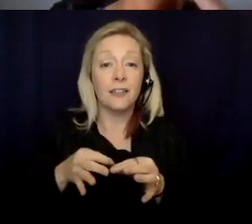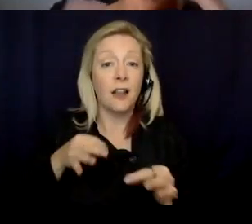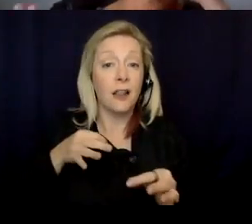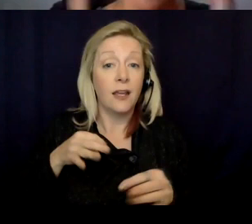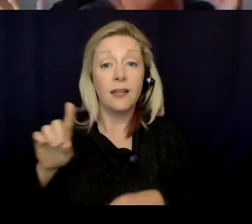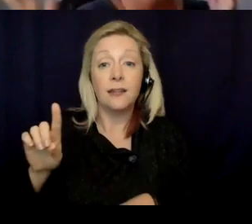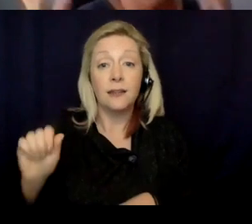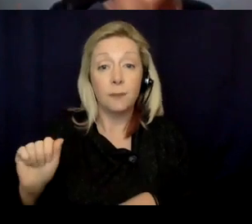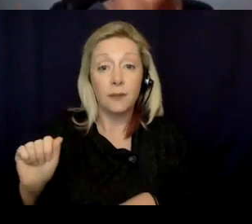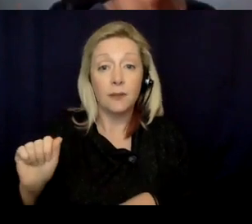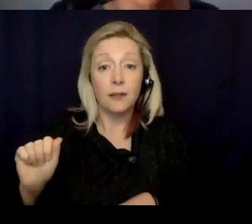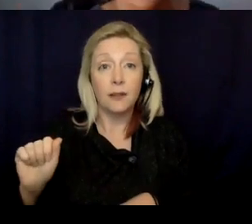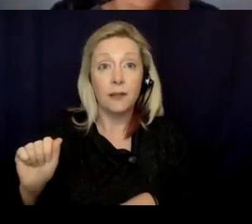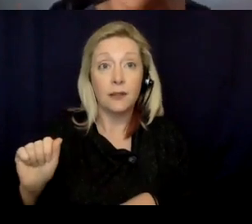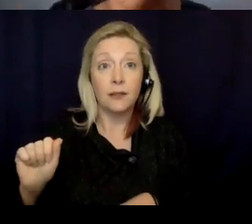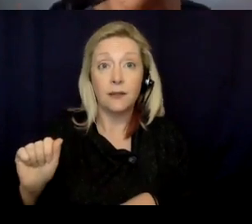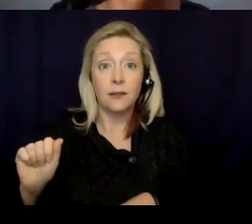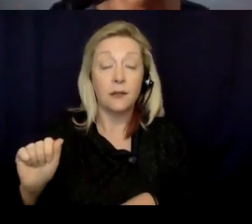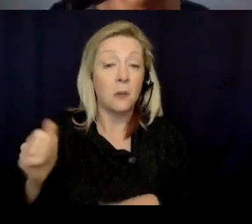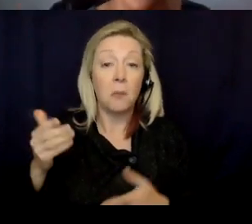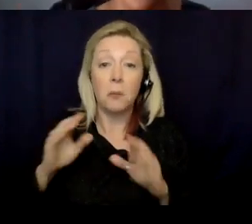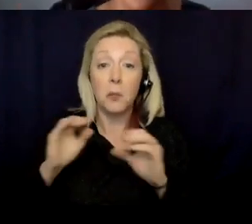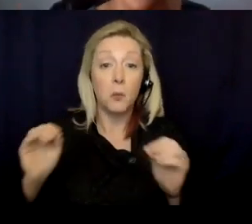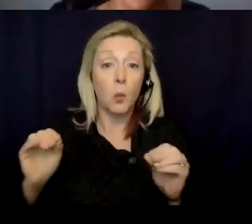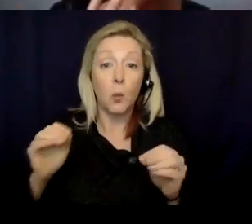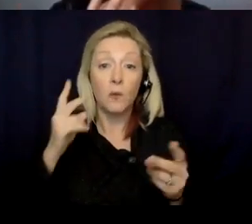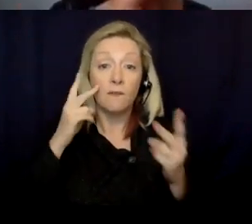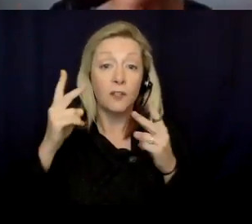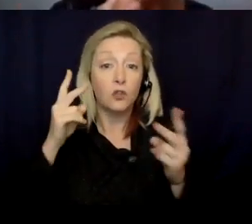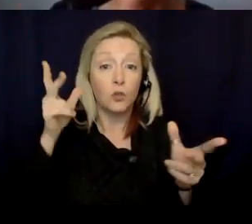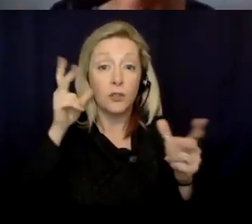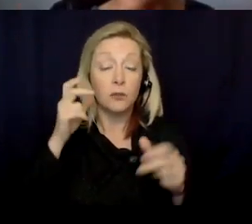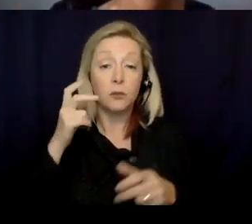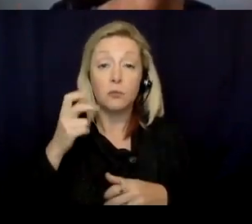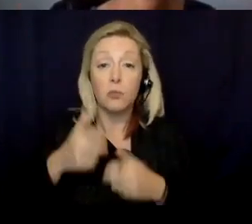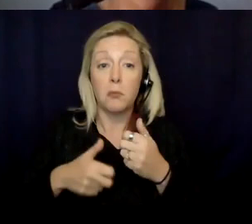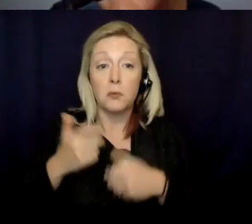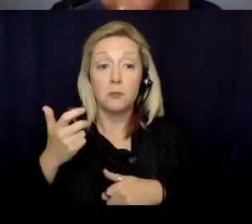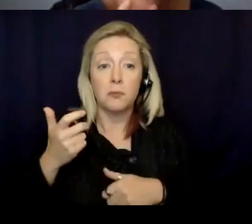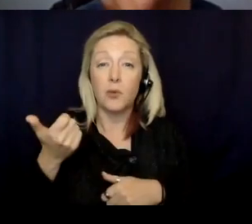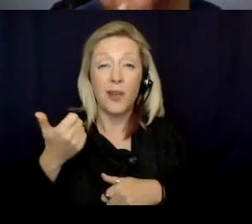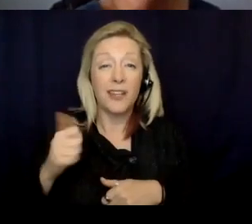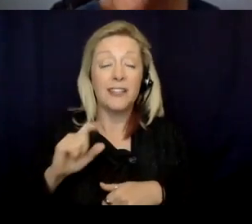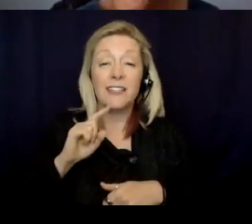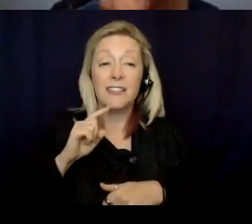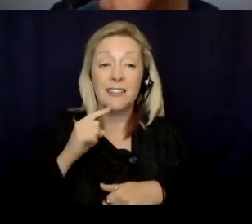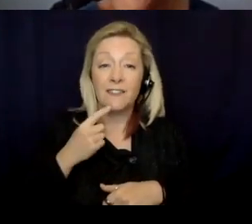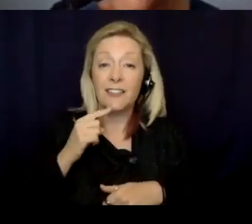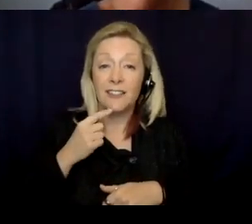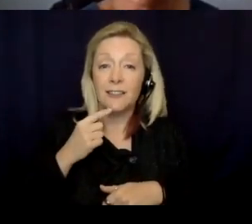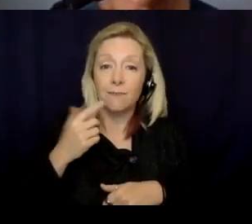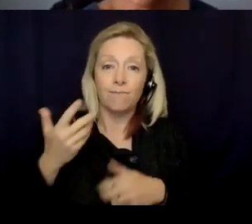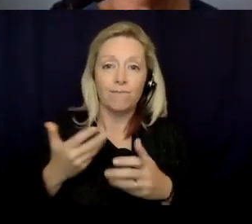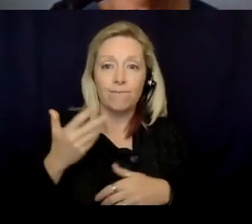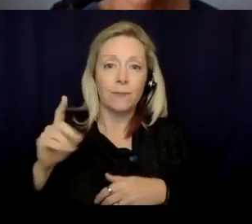no known vision or hearing deficits. So anyone who has that significant stuff going on, we want to